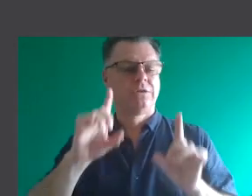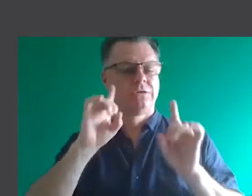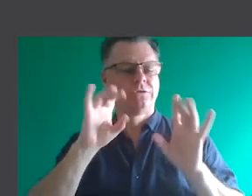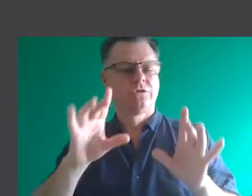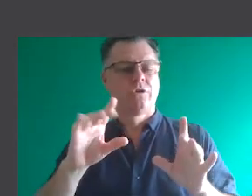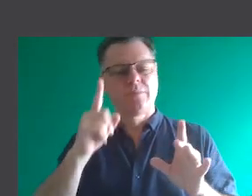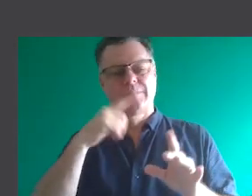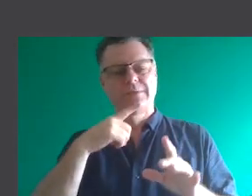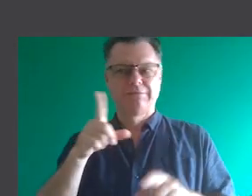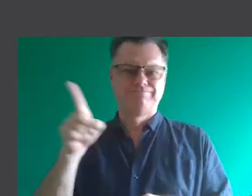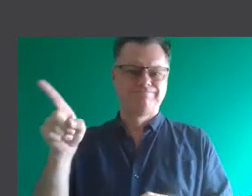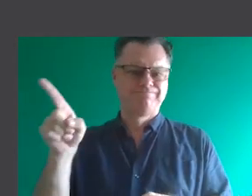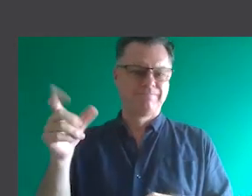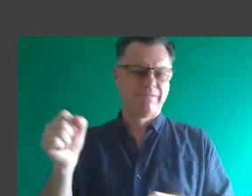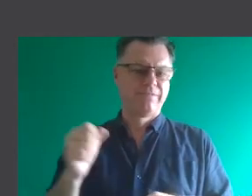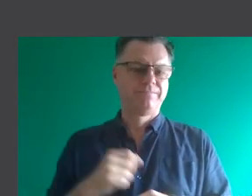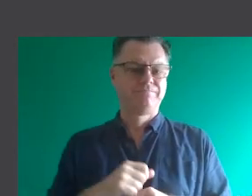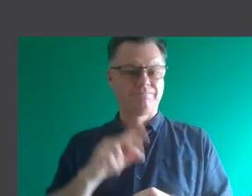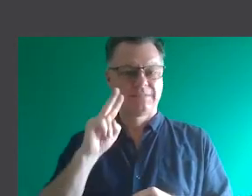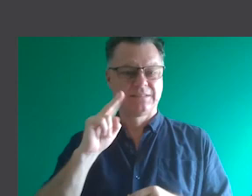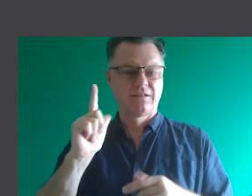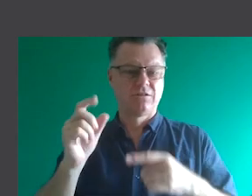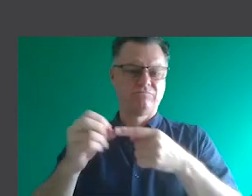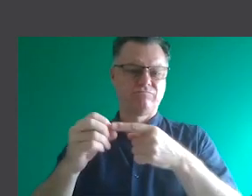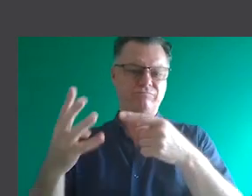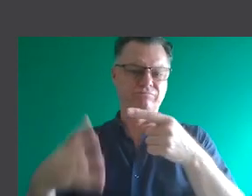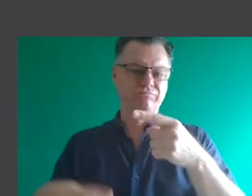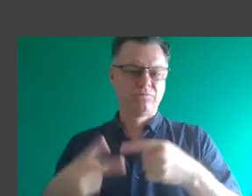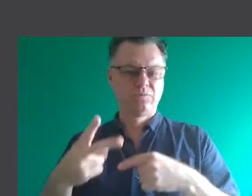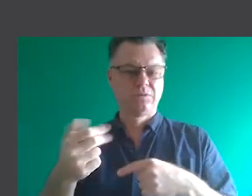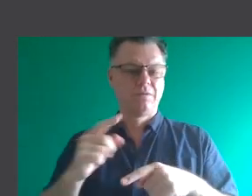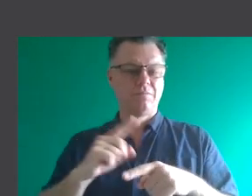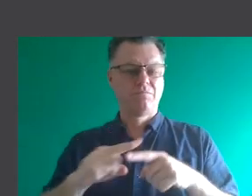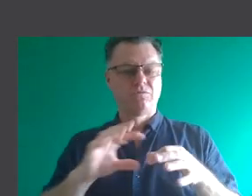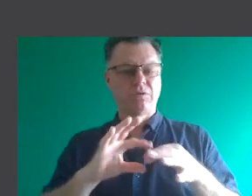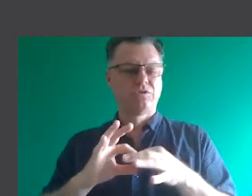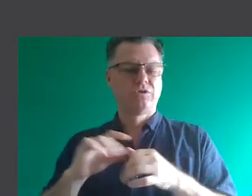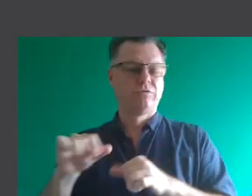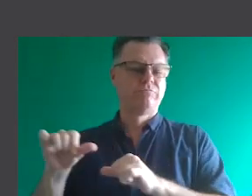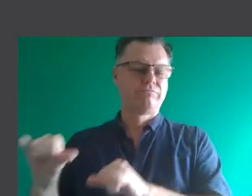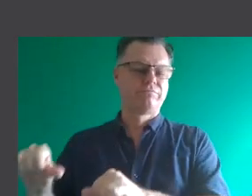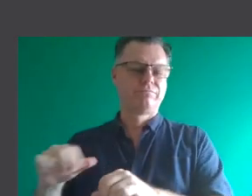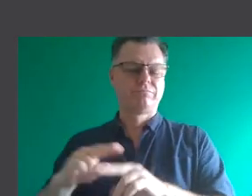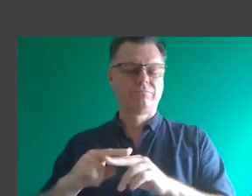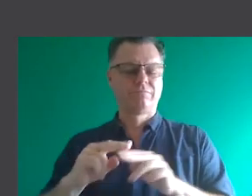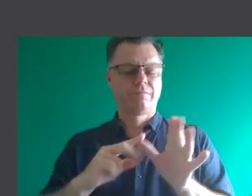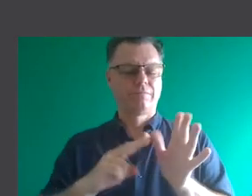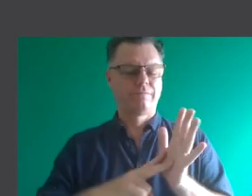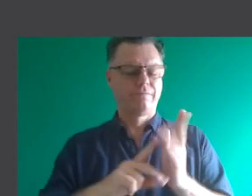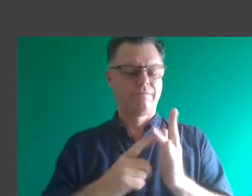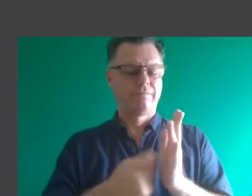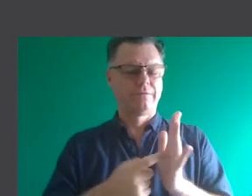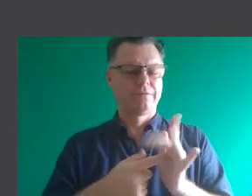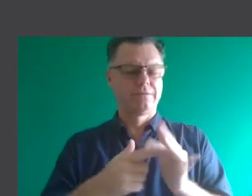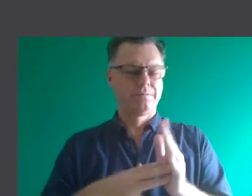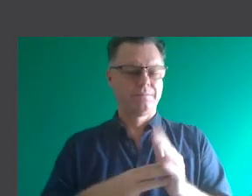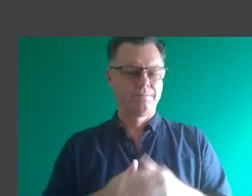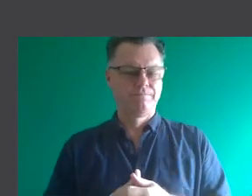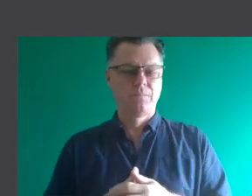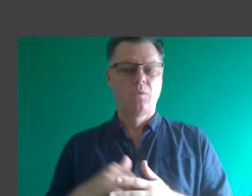been substantiated, but they've highlighted some allegations. And as you can see there, a lot of them are related to